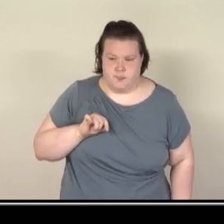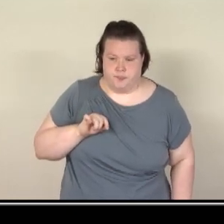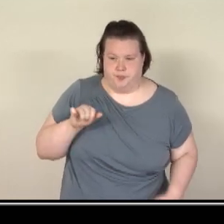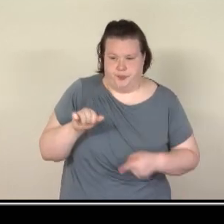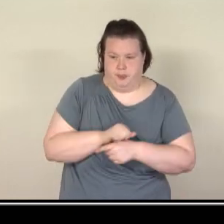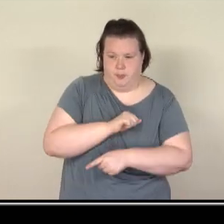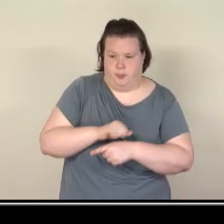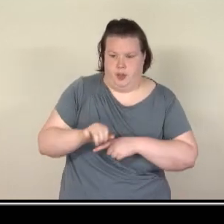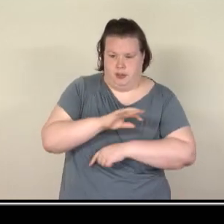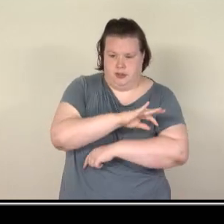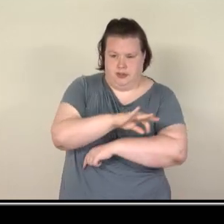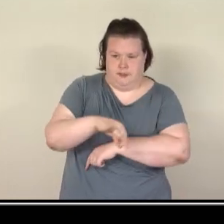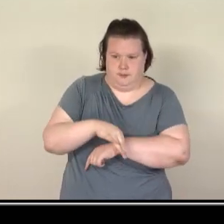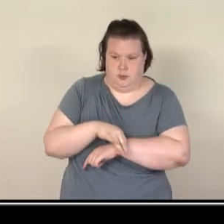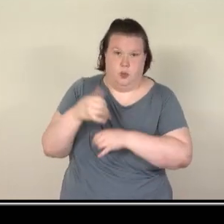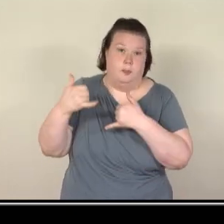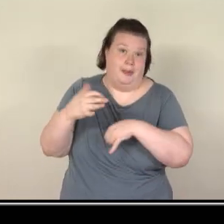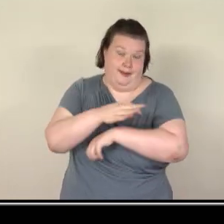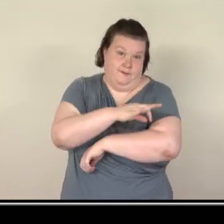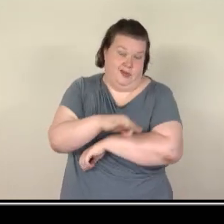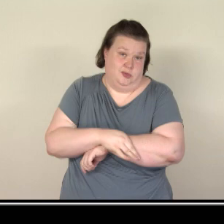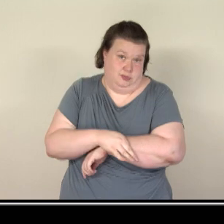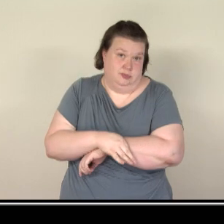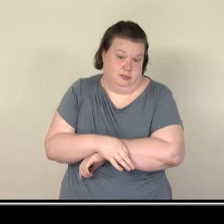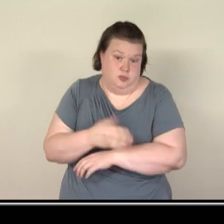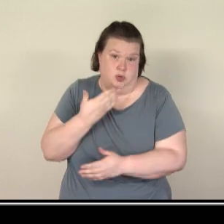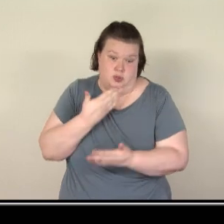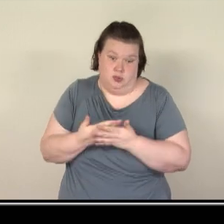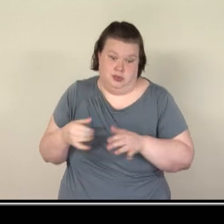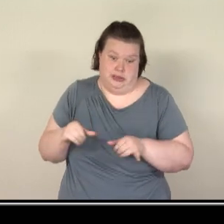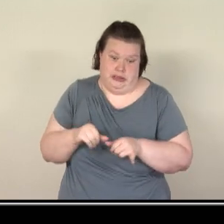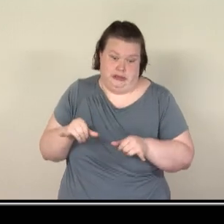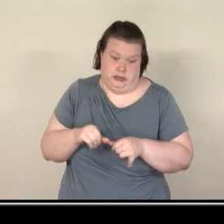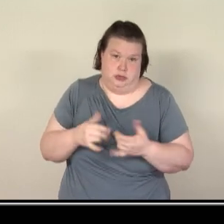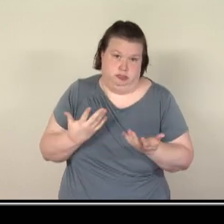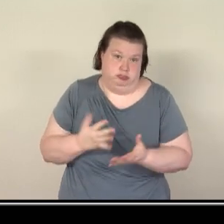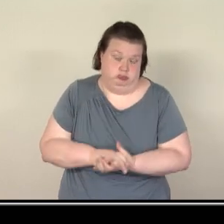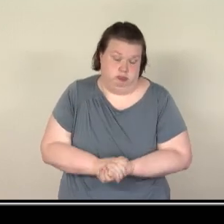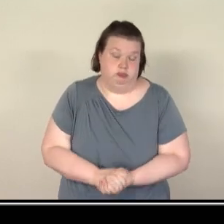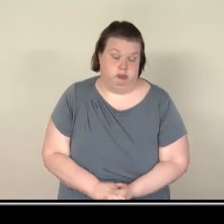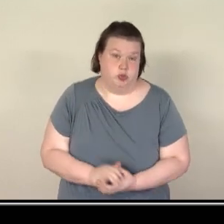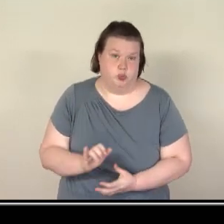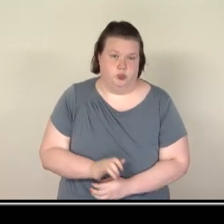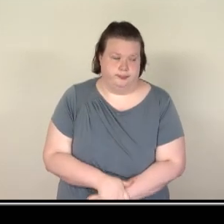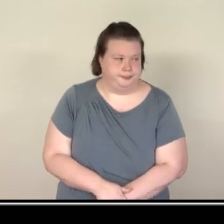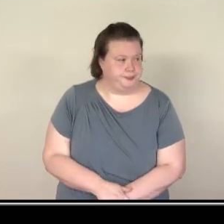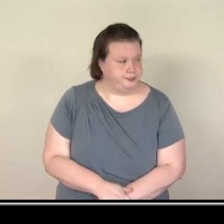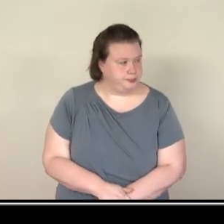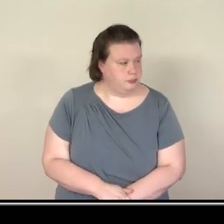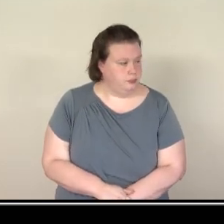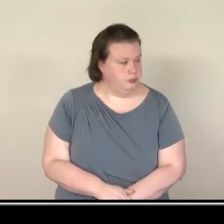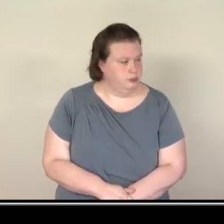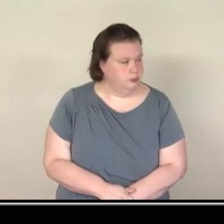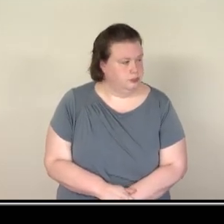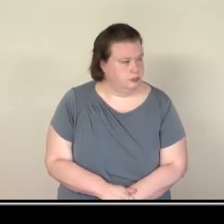good-sized practice field, or really just a play field out there on the site as well.